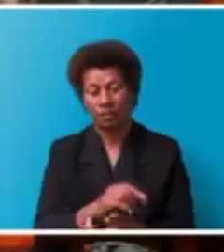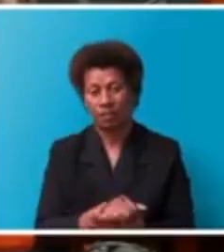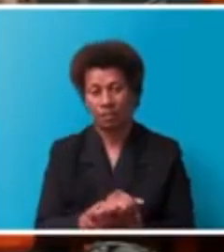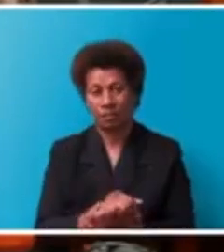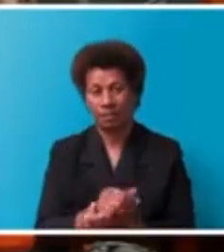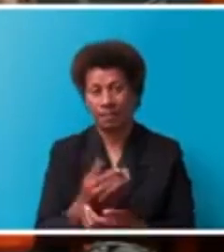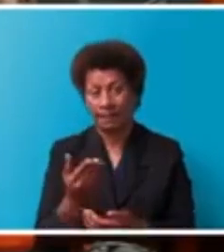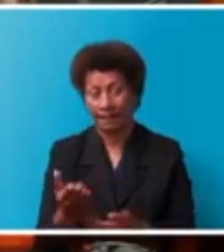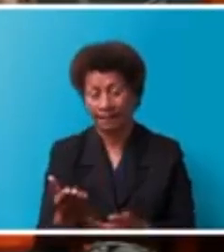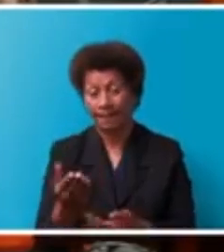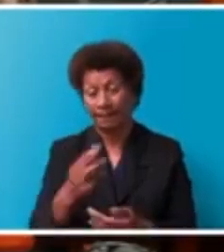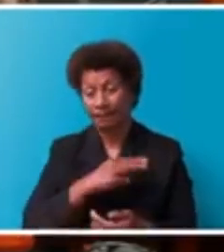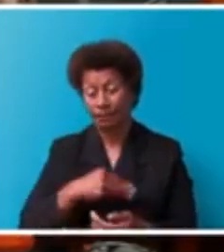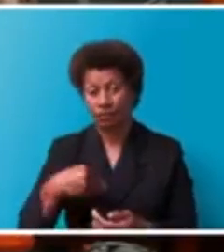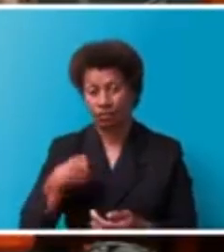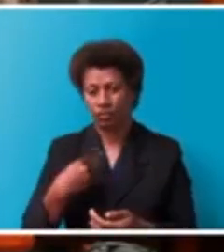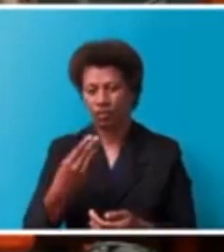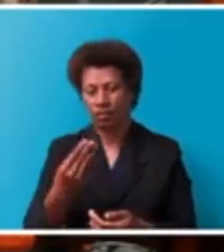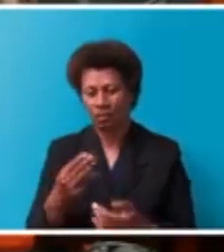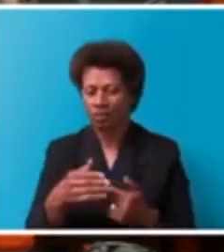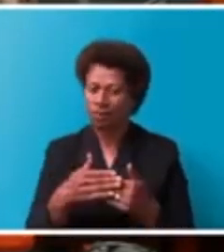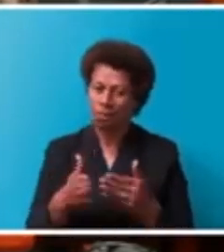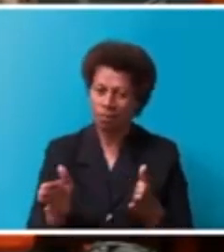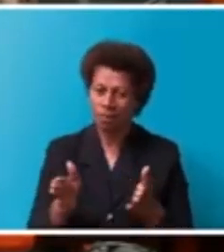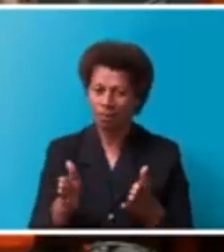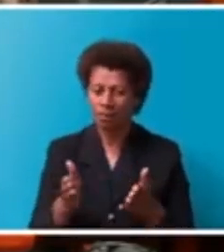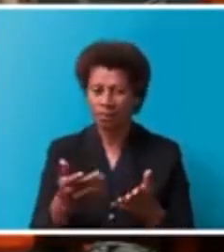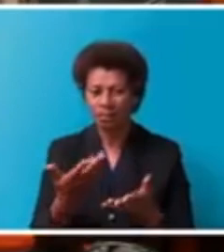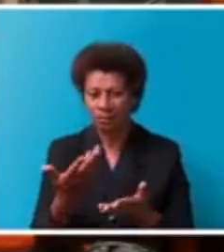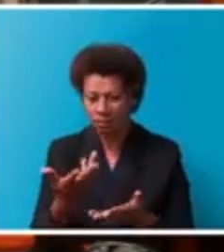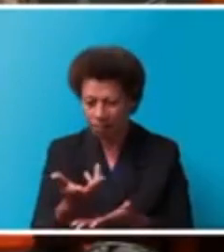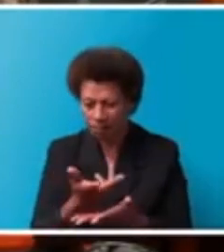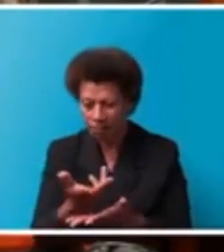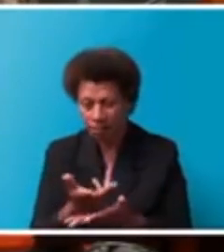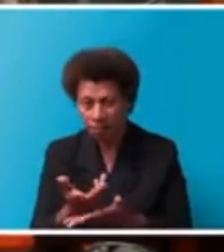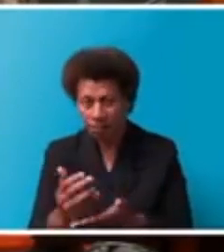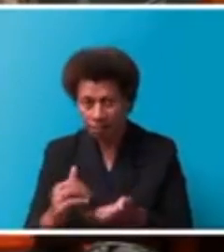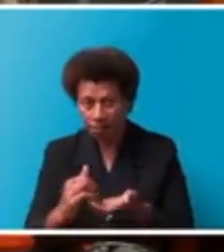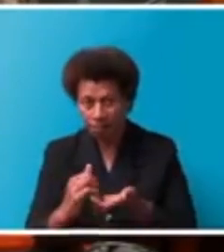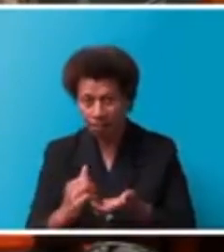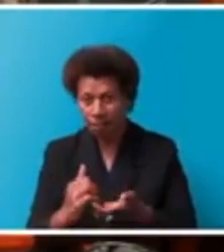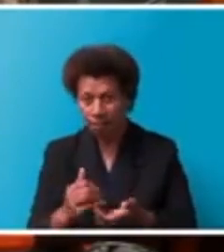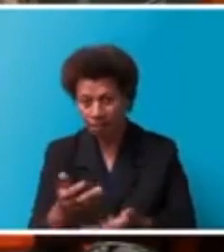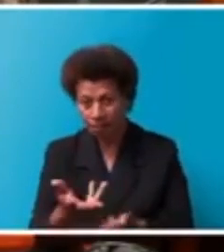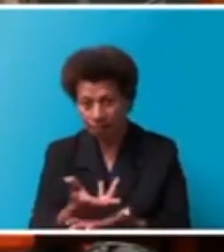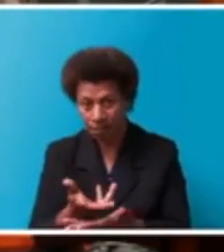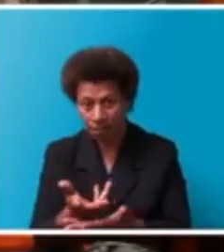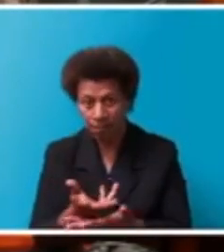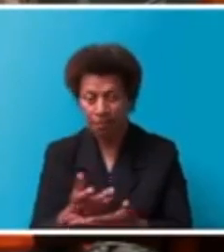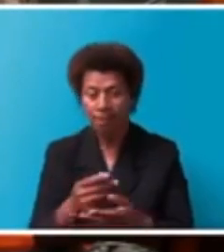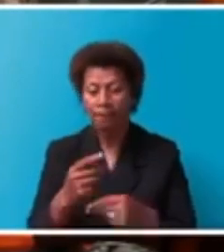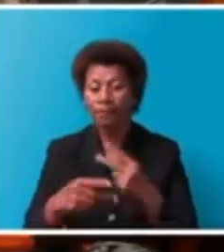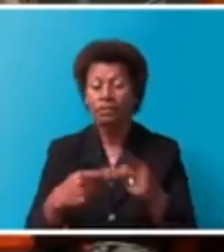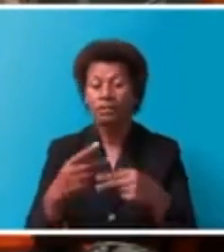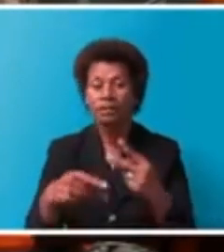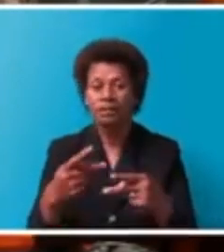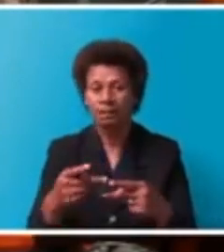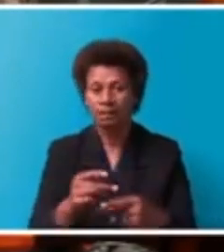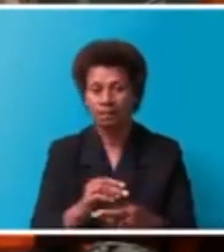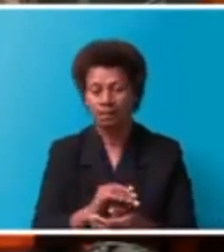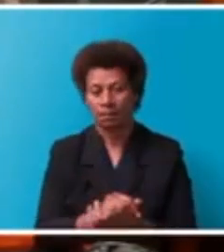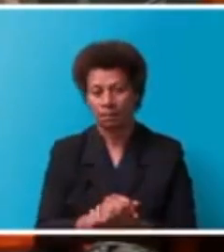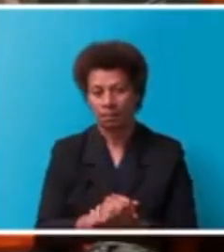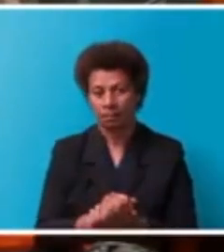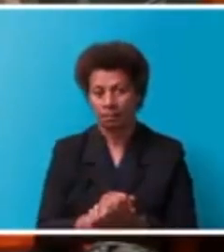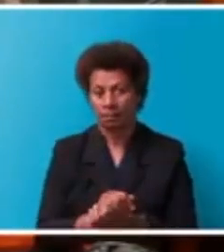Speaker, is open to constructive engagement, and we are also open to dialogue about our processes. Therefore,